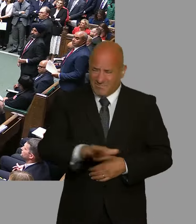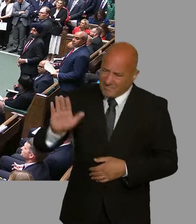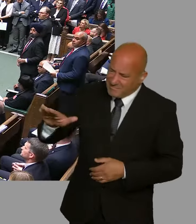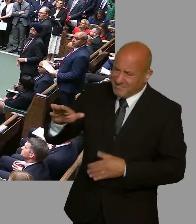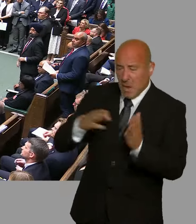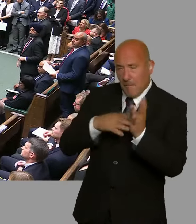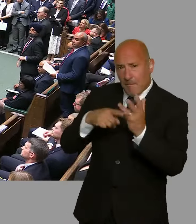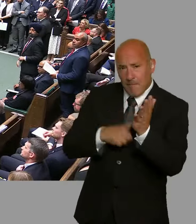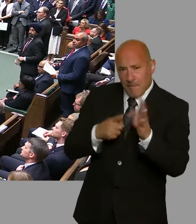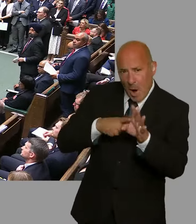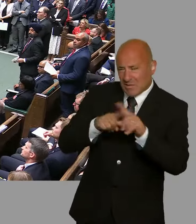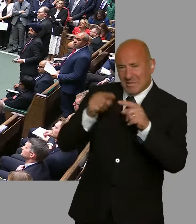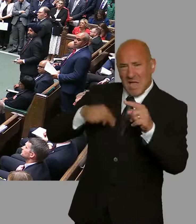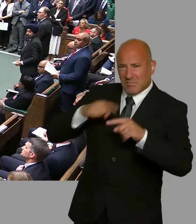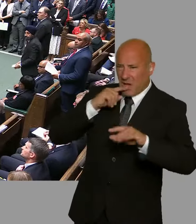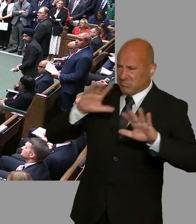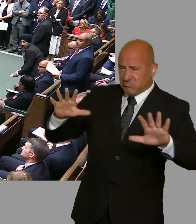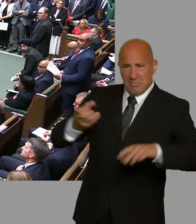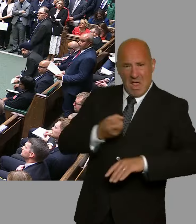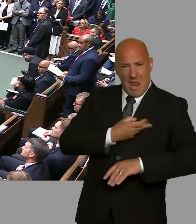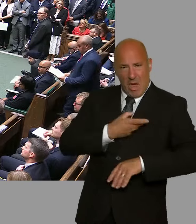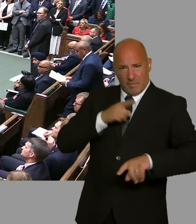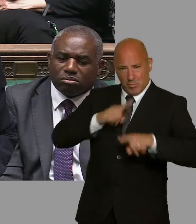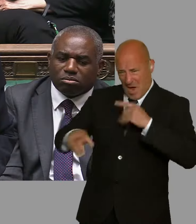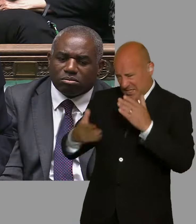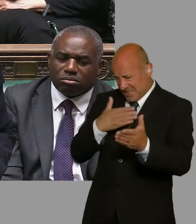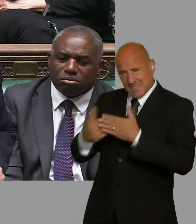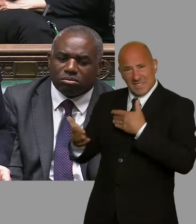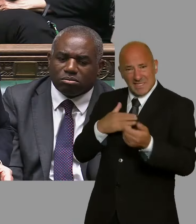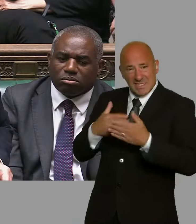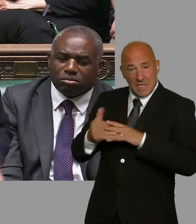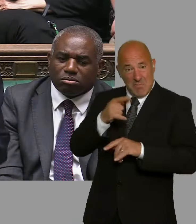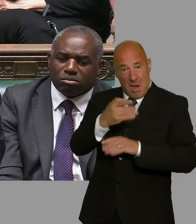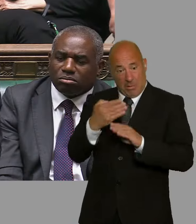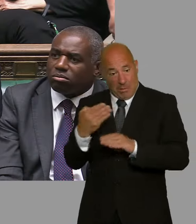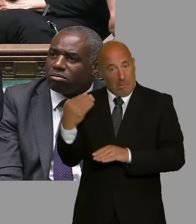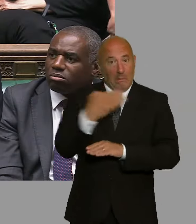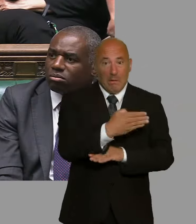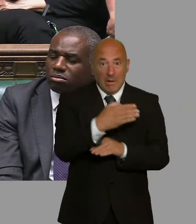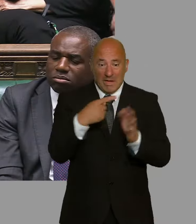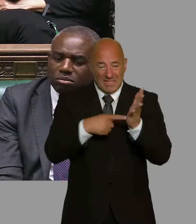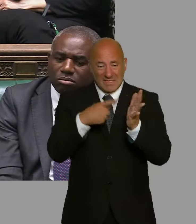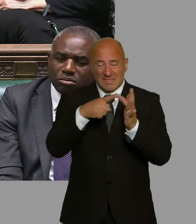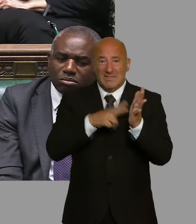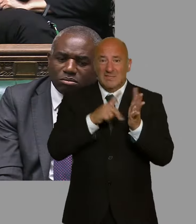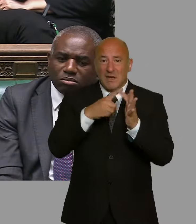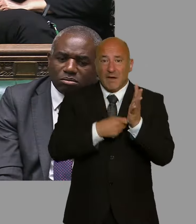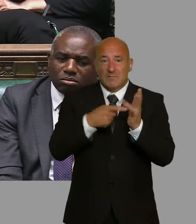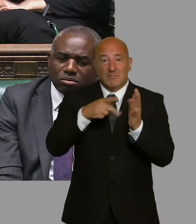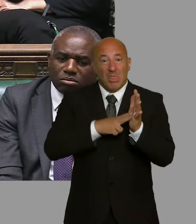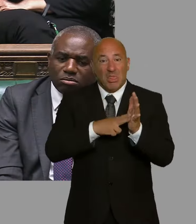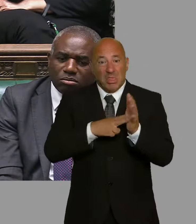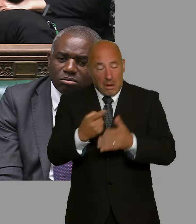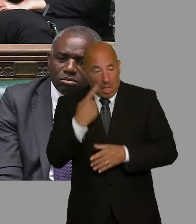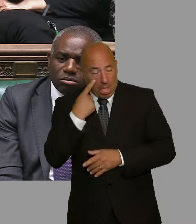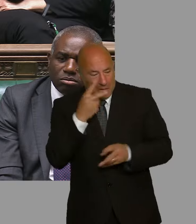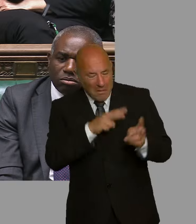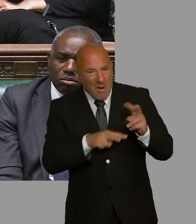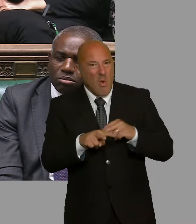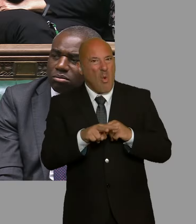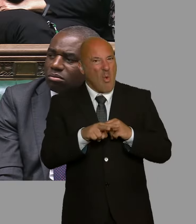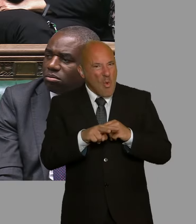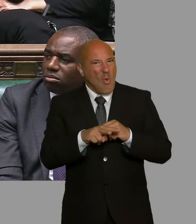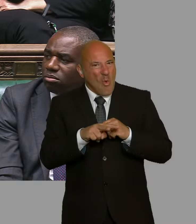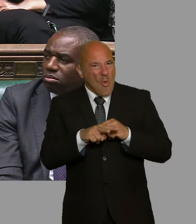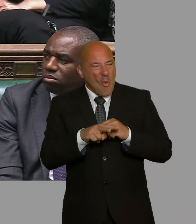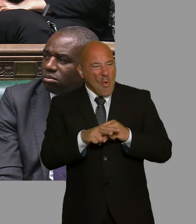Well, I can thank her for raising this case, and I'm deeply sorry to hear about Molly's situation. We are